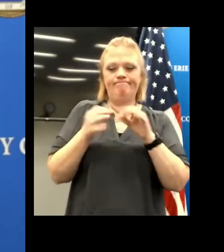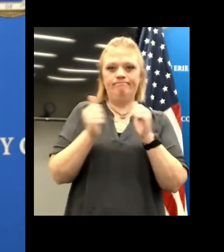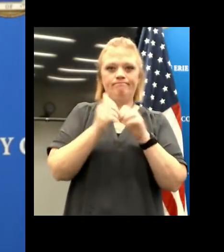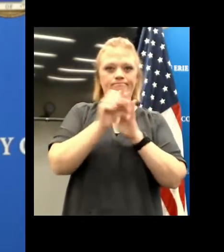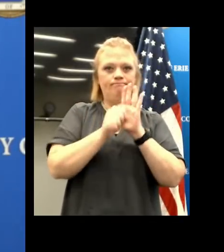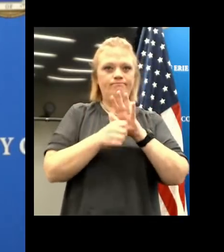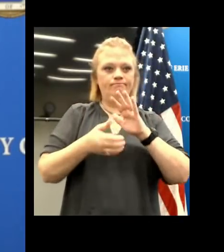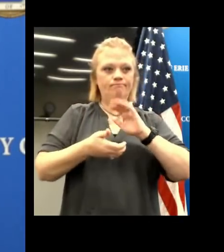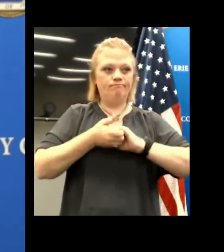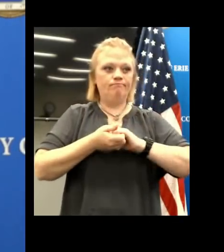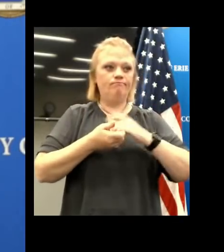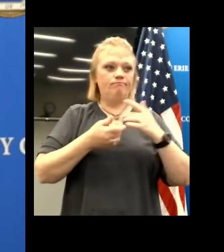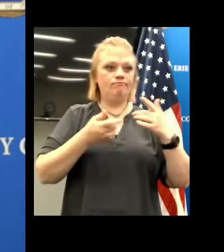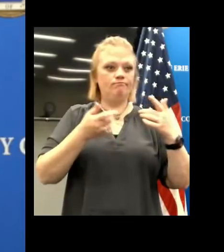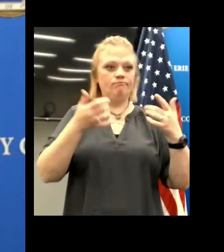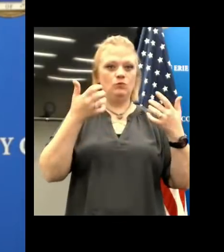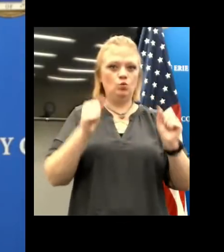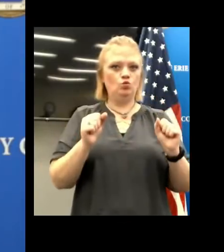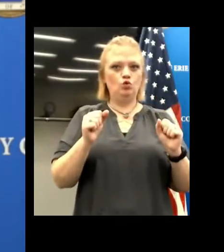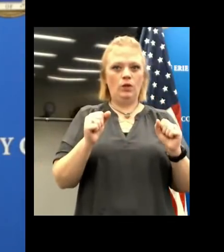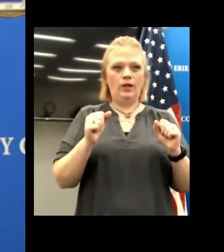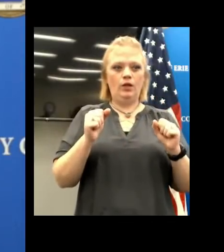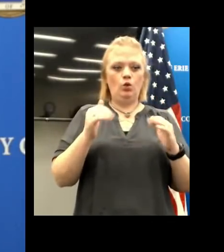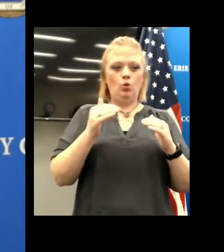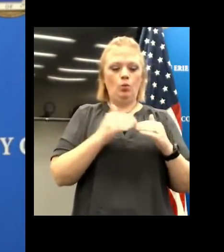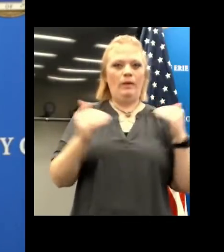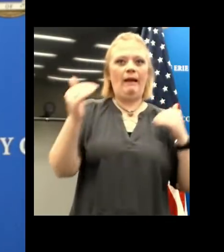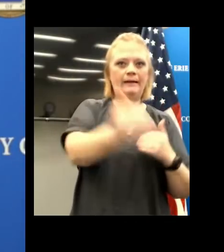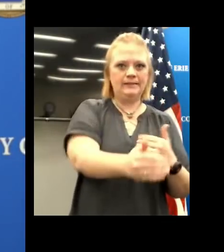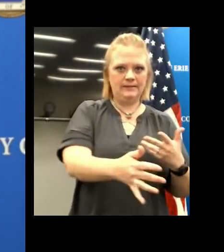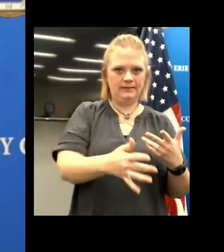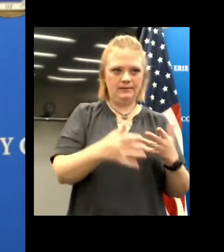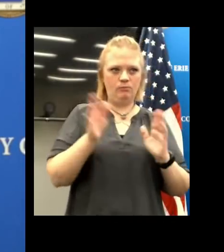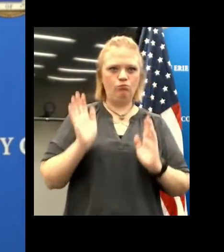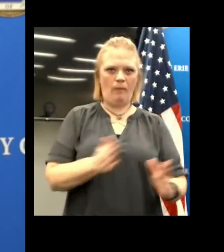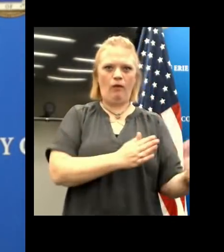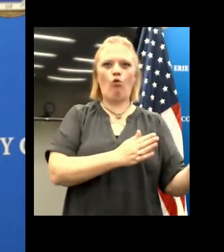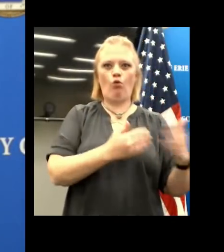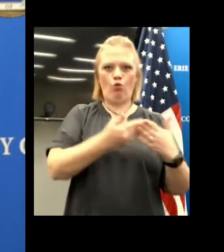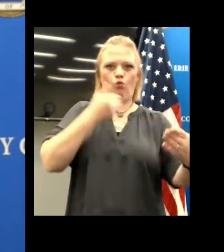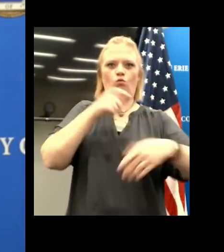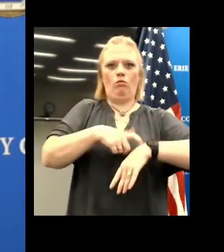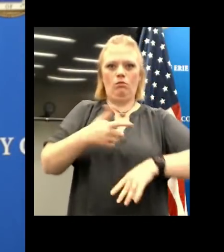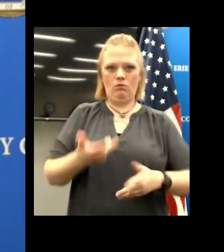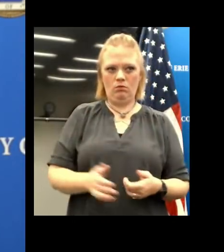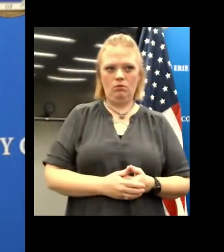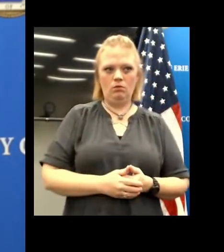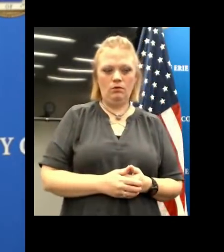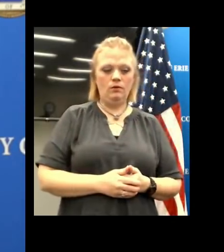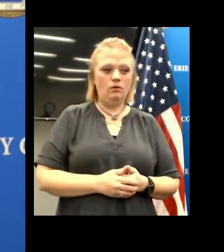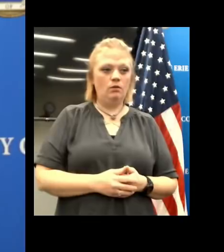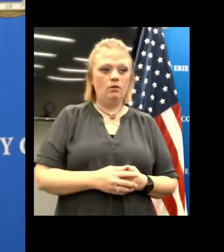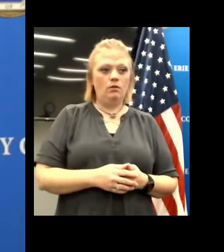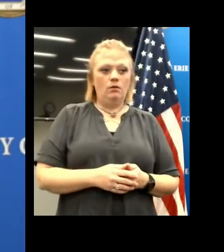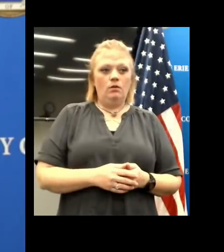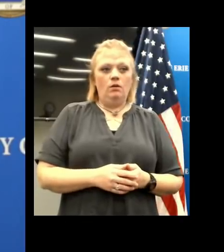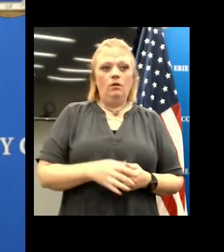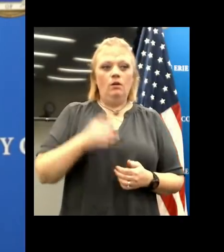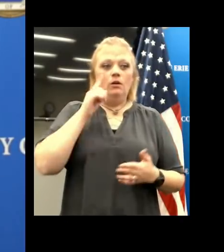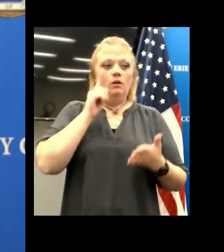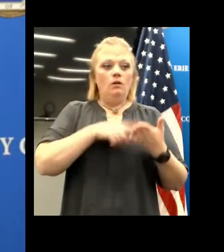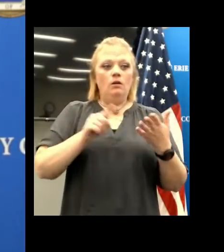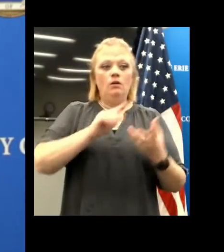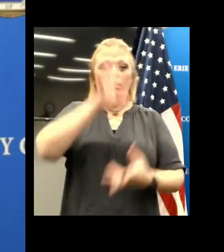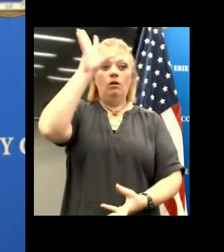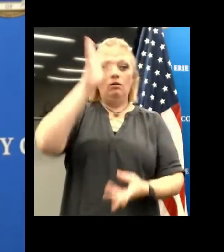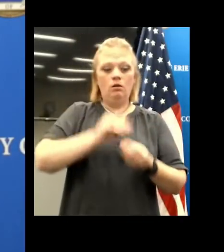to to try to get ahead of it and be prepared. And just looking at the overall number